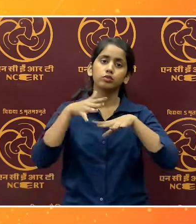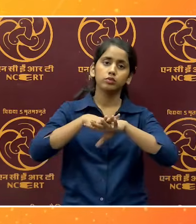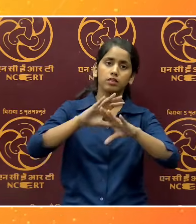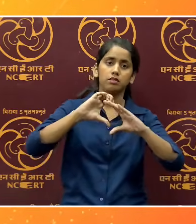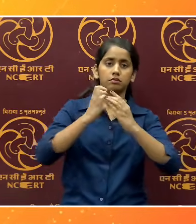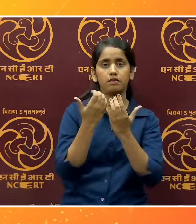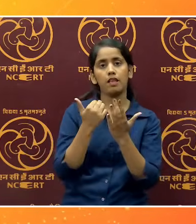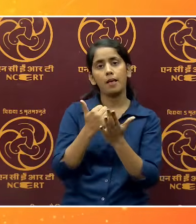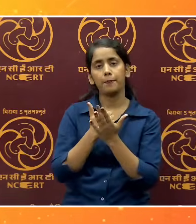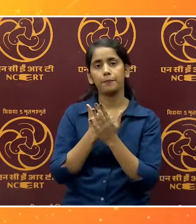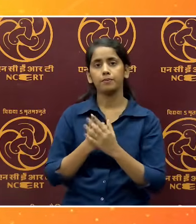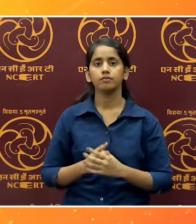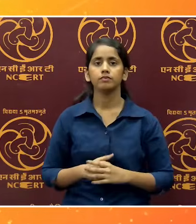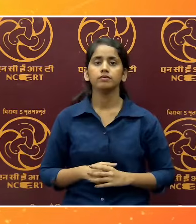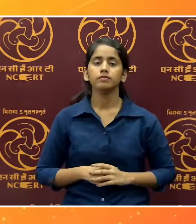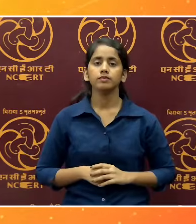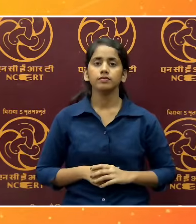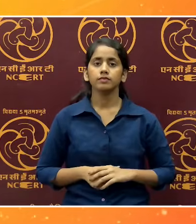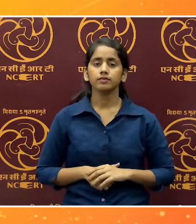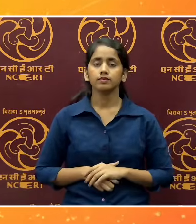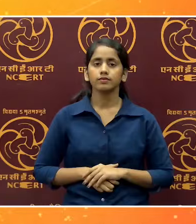classrooms.